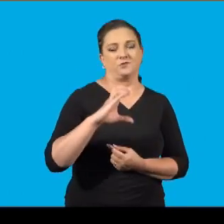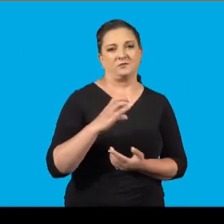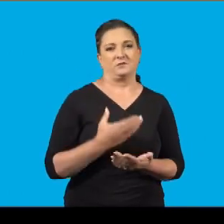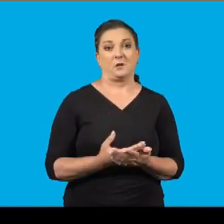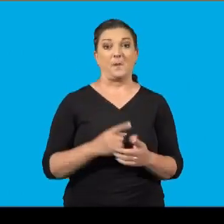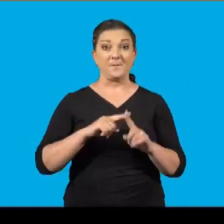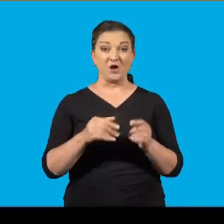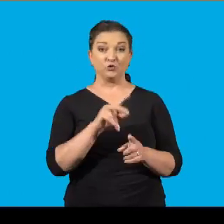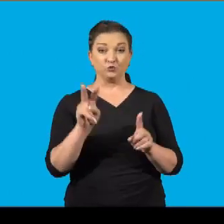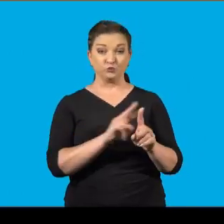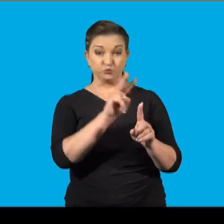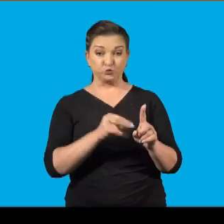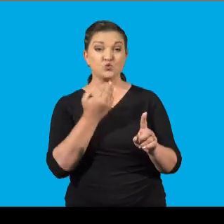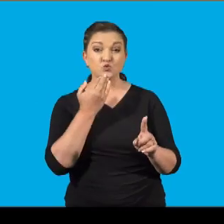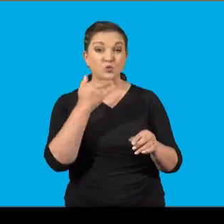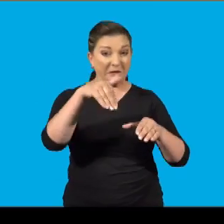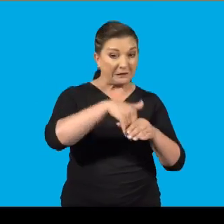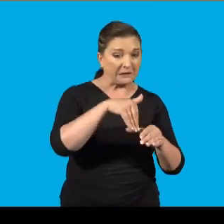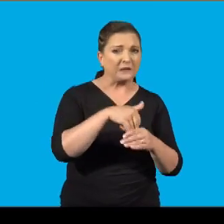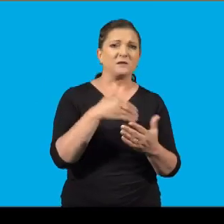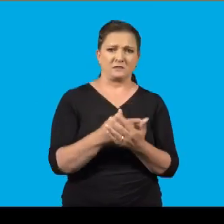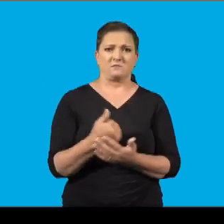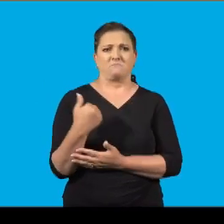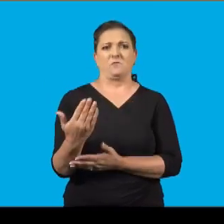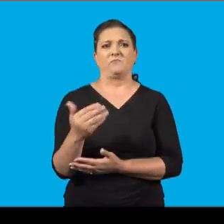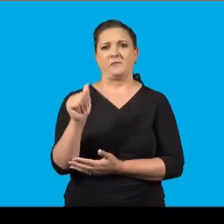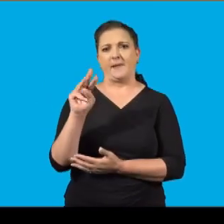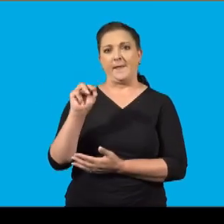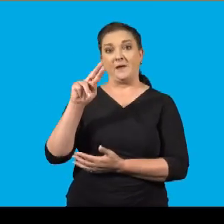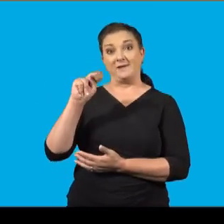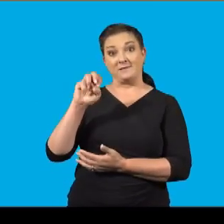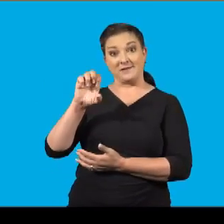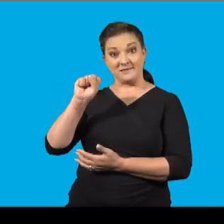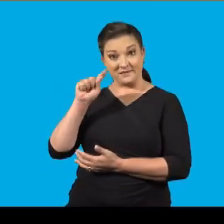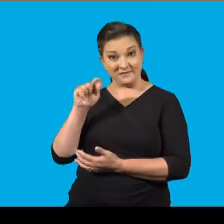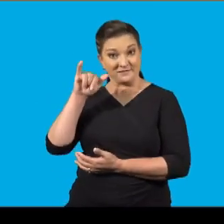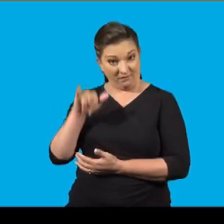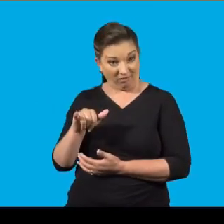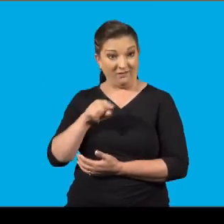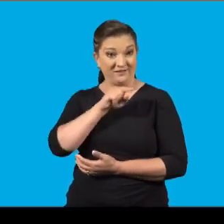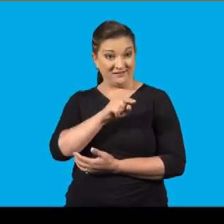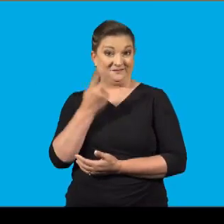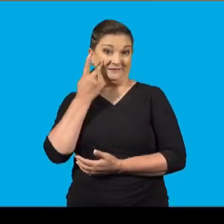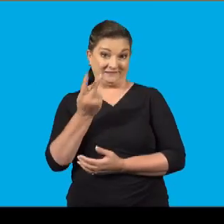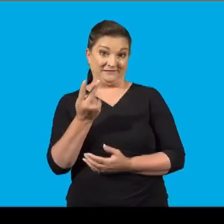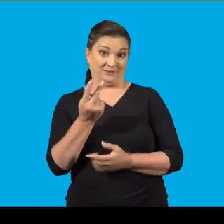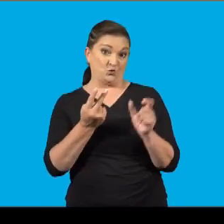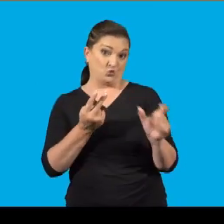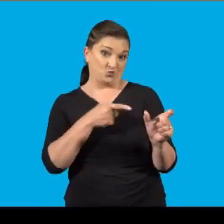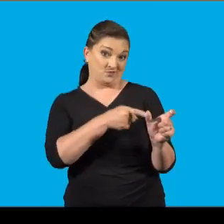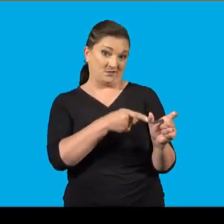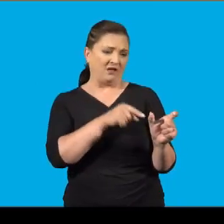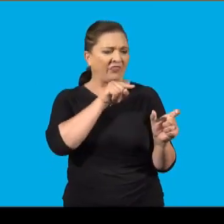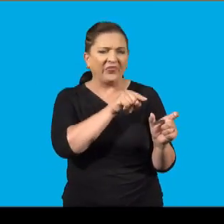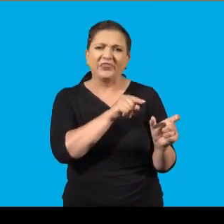violence could also give testimony and request amnesty. So there is the word there appearing in the source. Now you